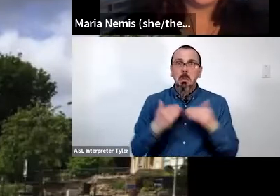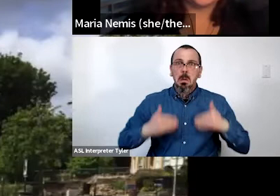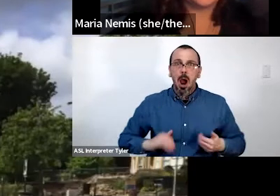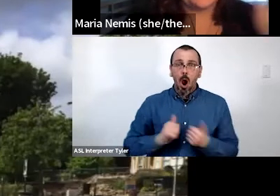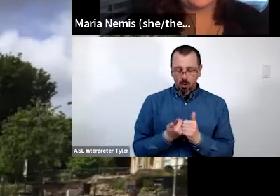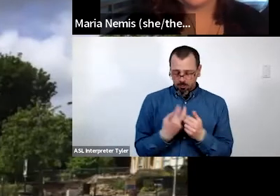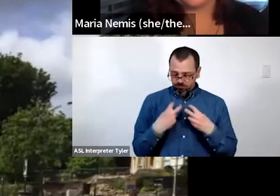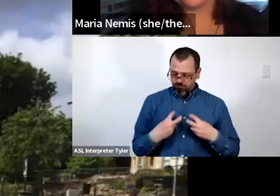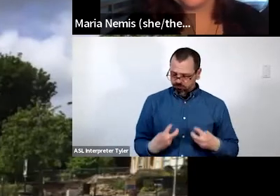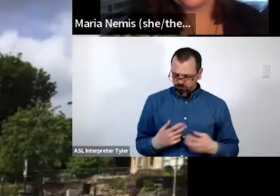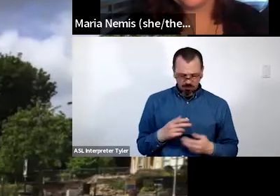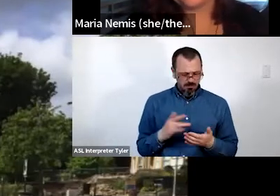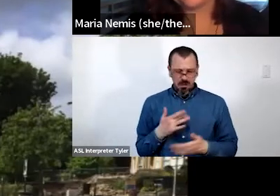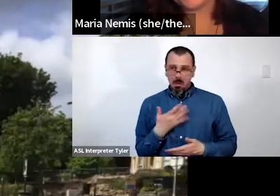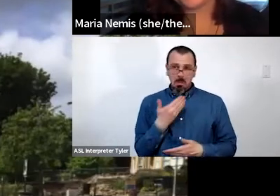could be,